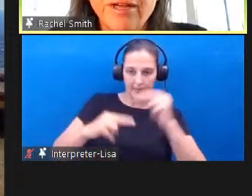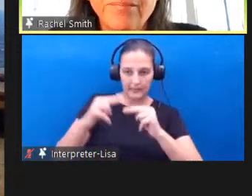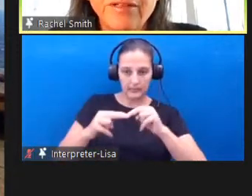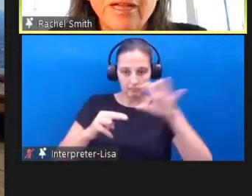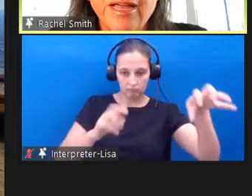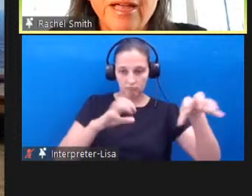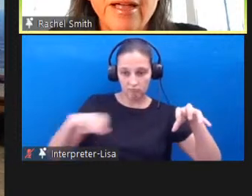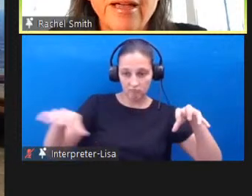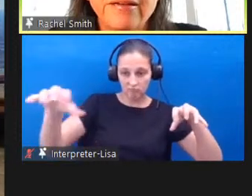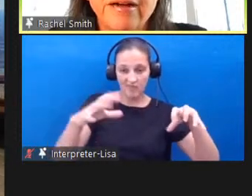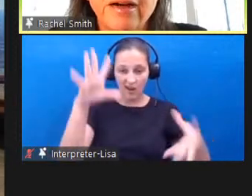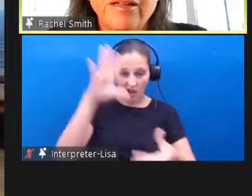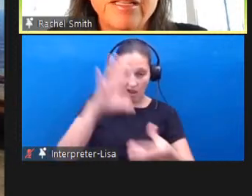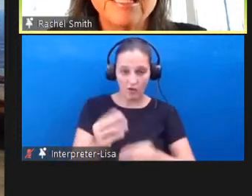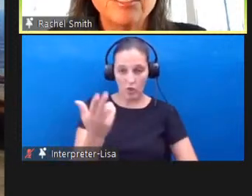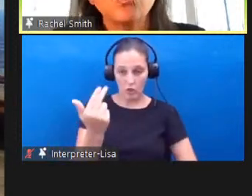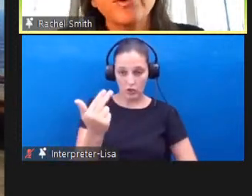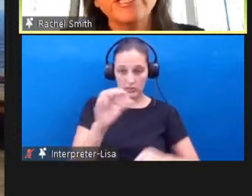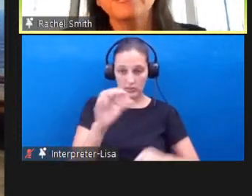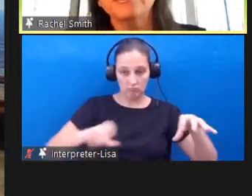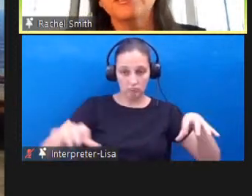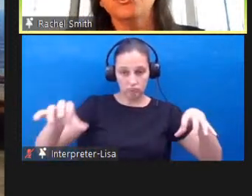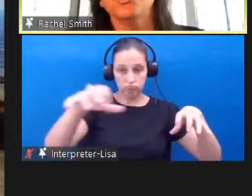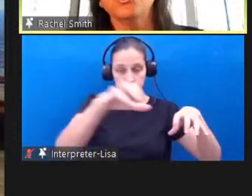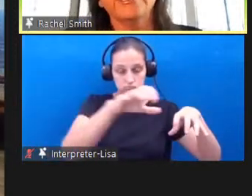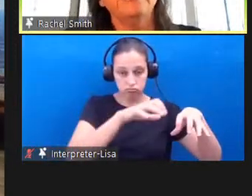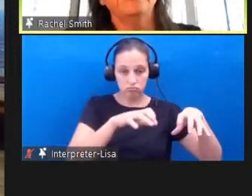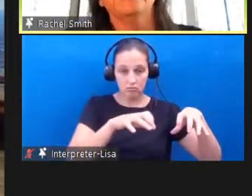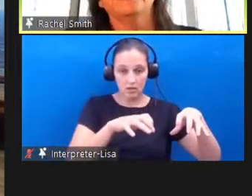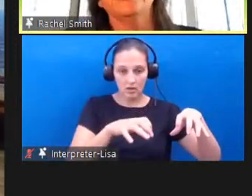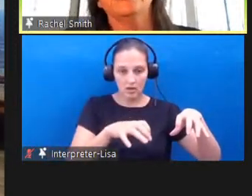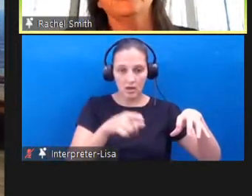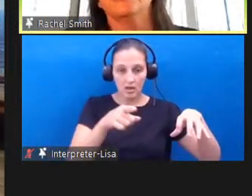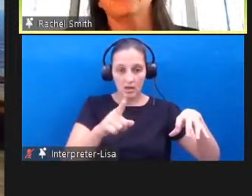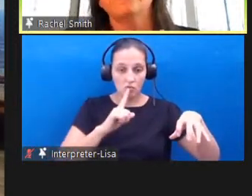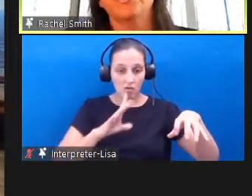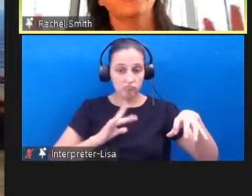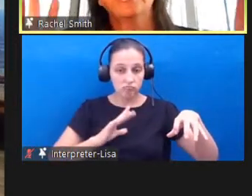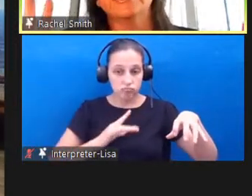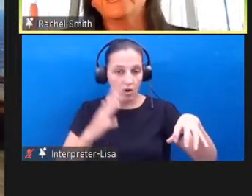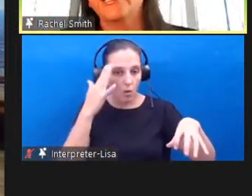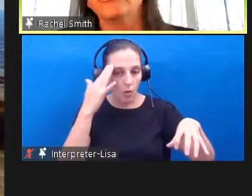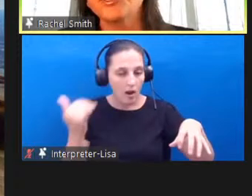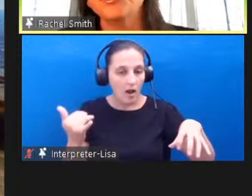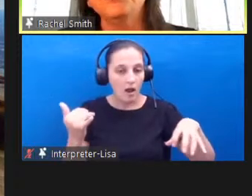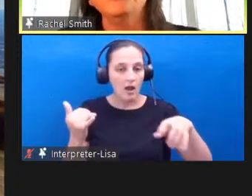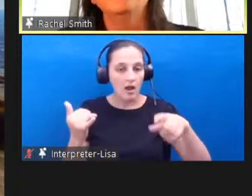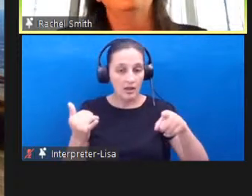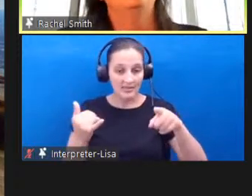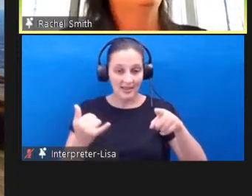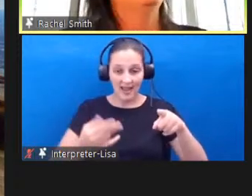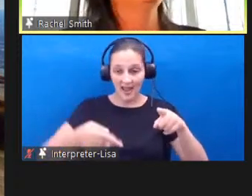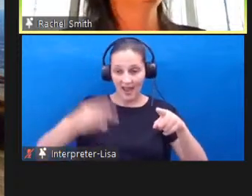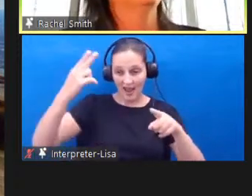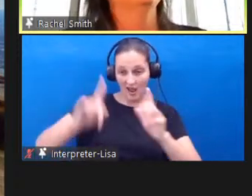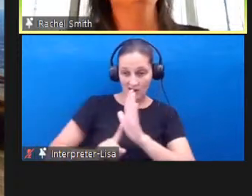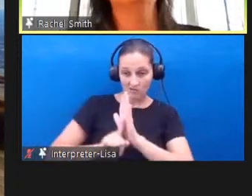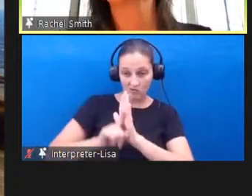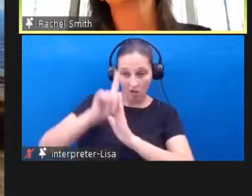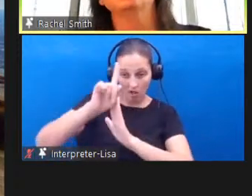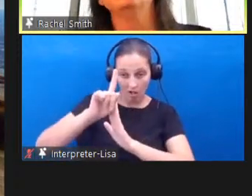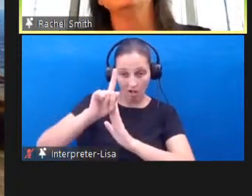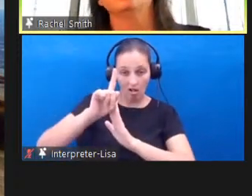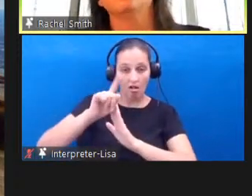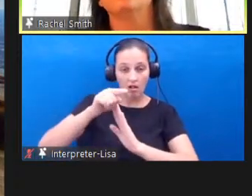13 of them. And this is the reason this is so great is it is high altitude. It has a